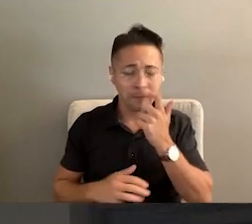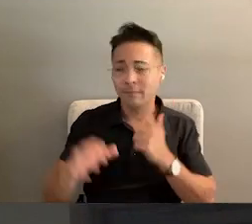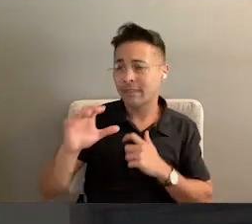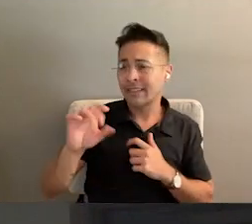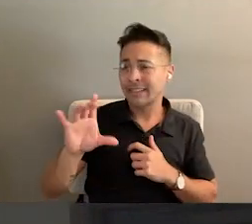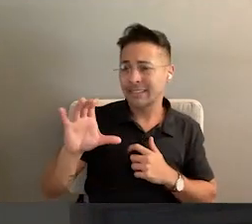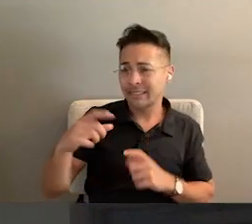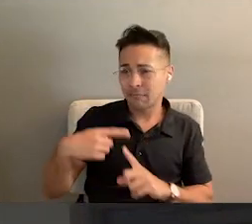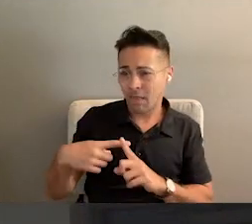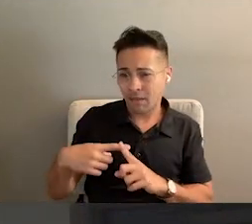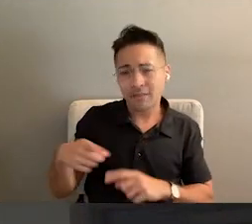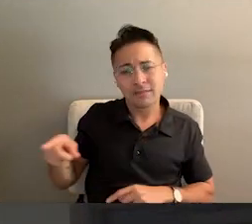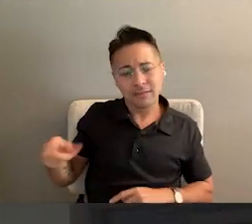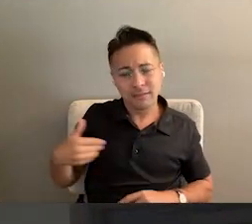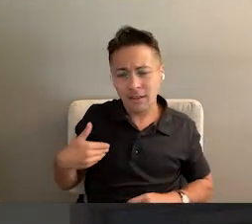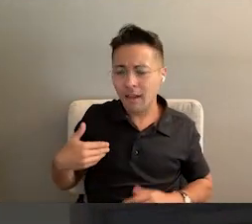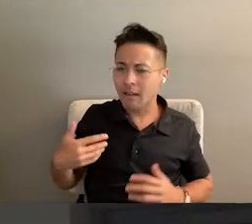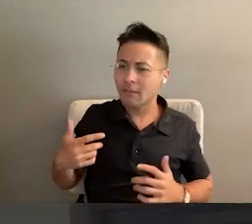right?